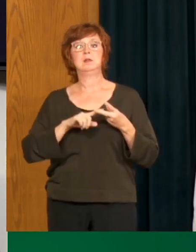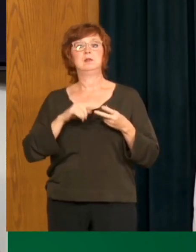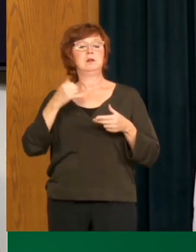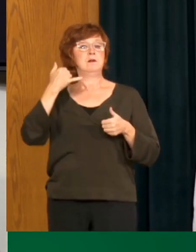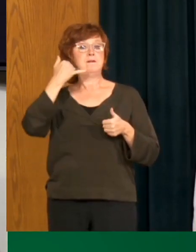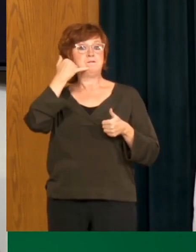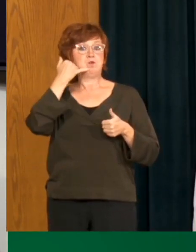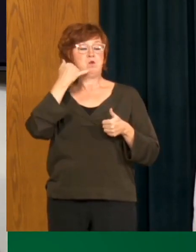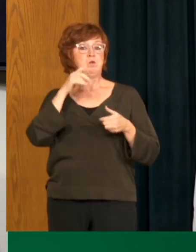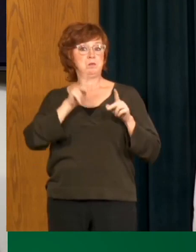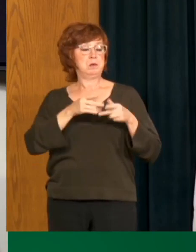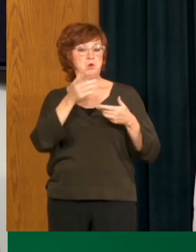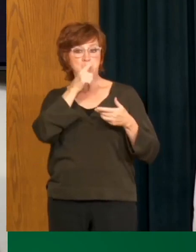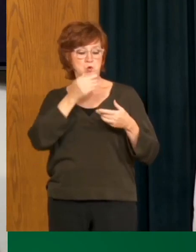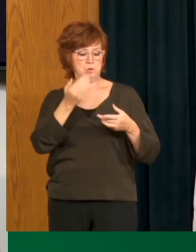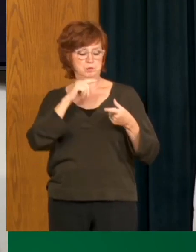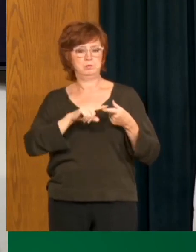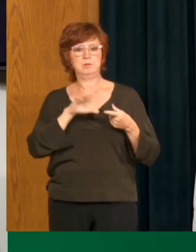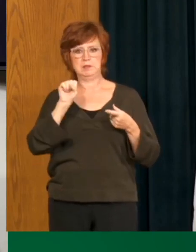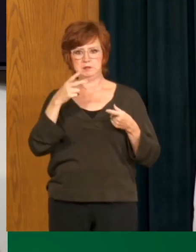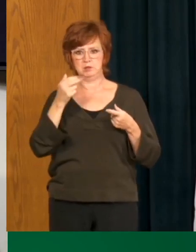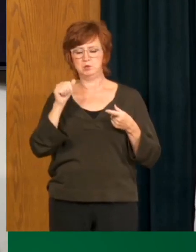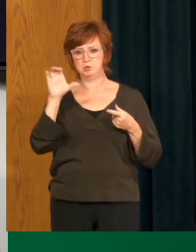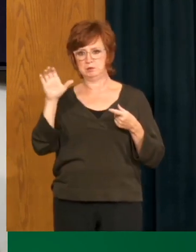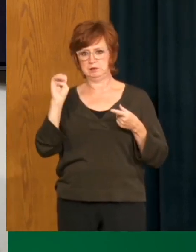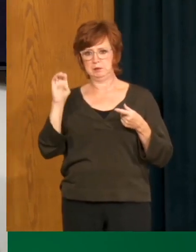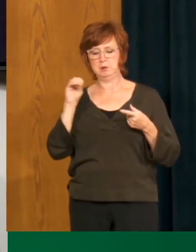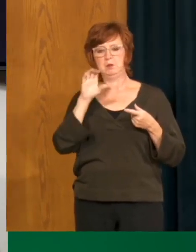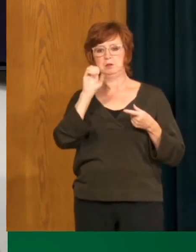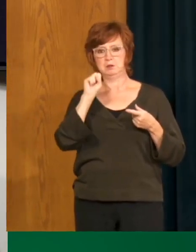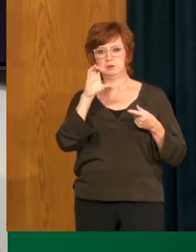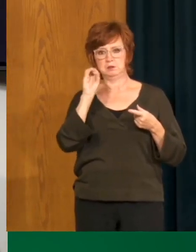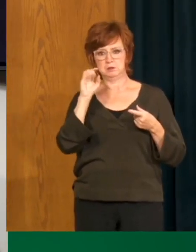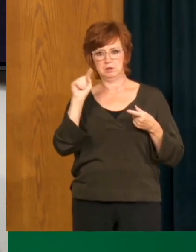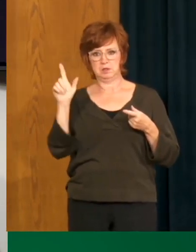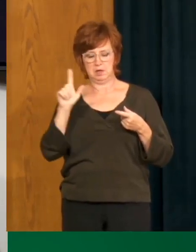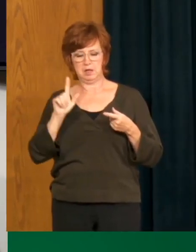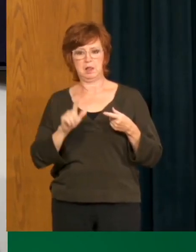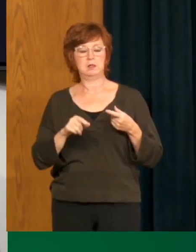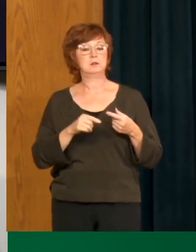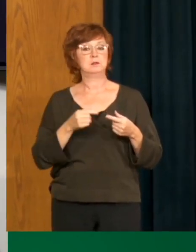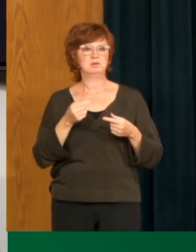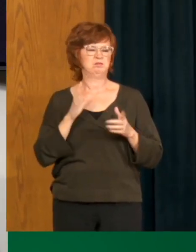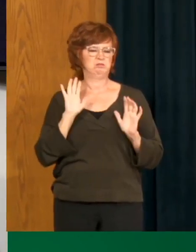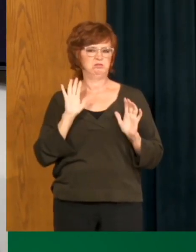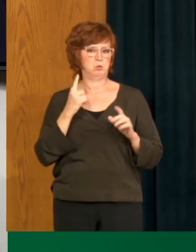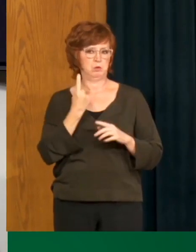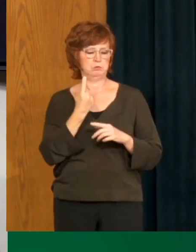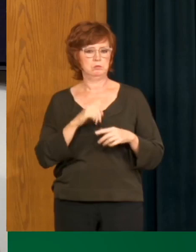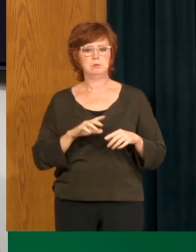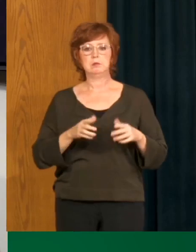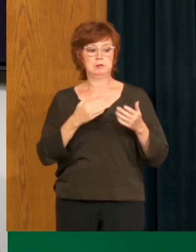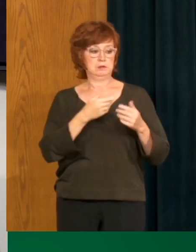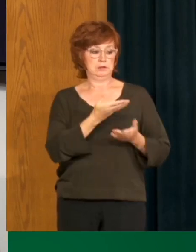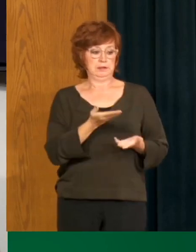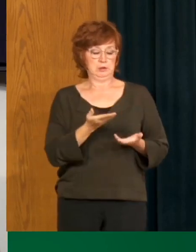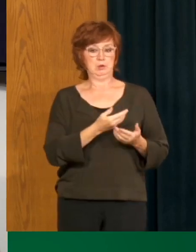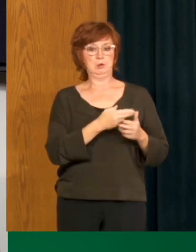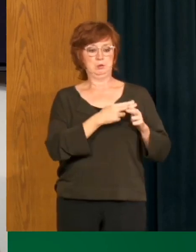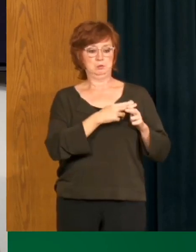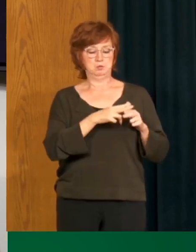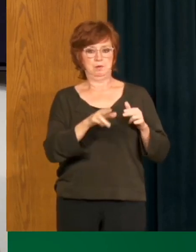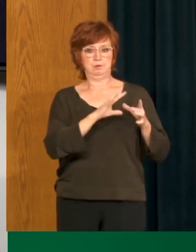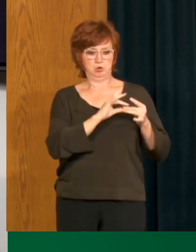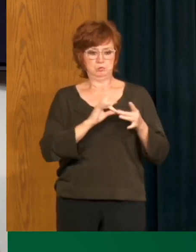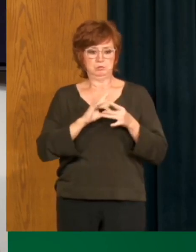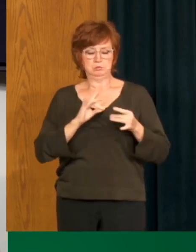line in Saskatoon is SHA CEO Scott Livingstone. Both the Premier and Doctor will have brief opening remarks,